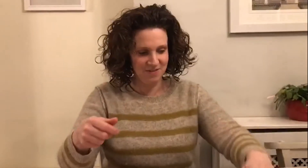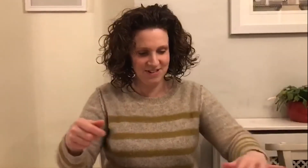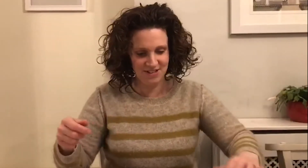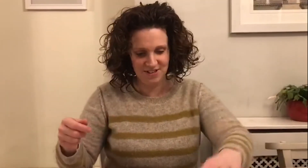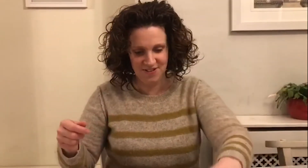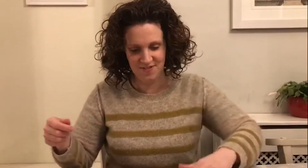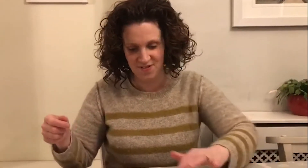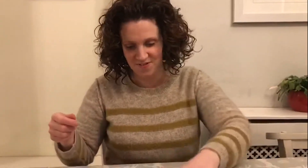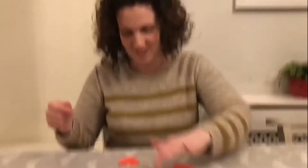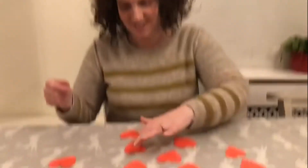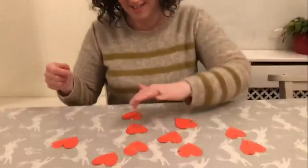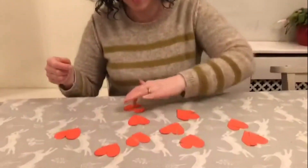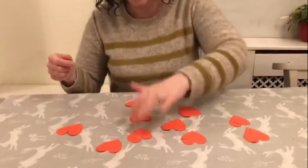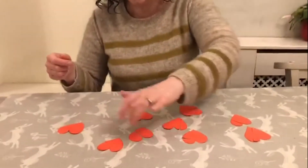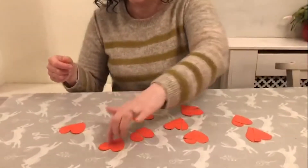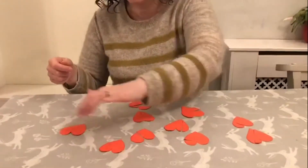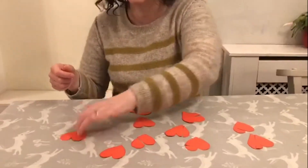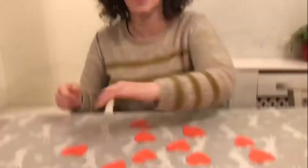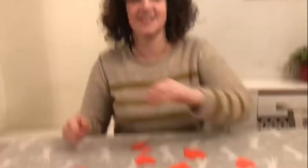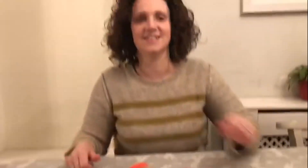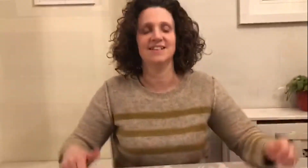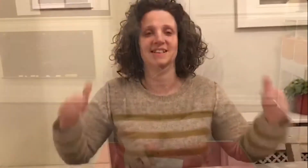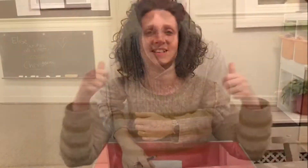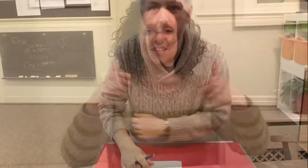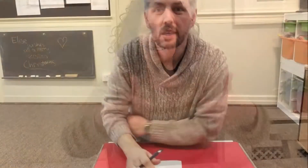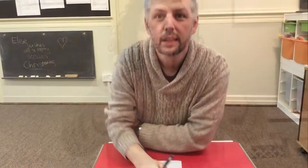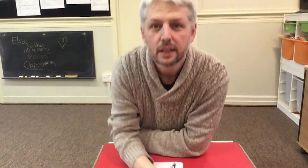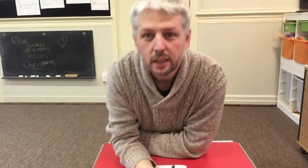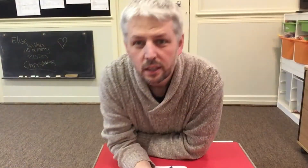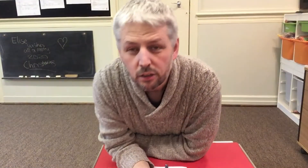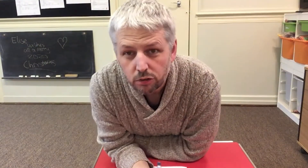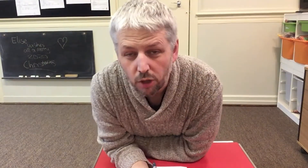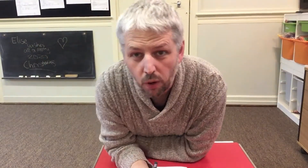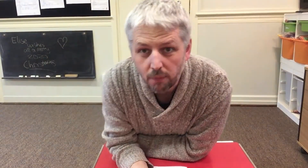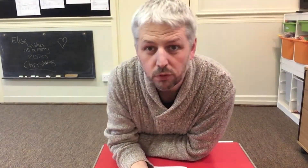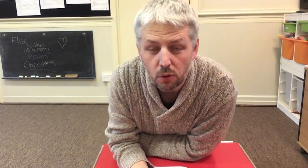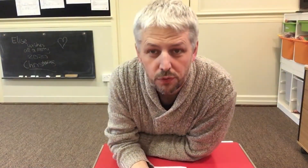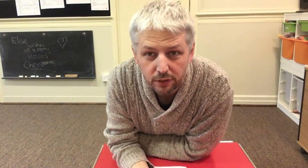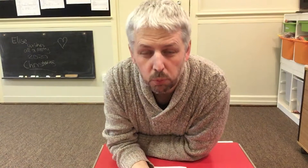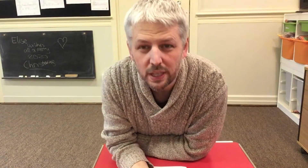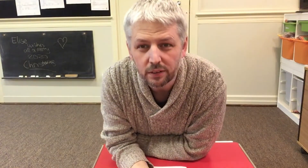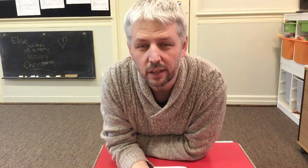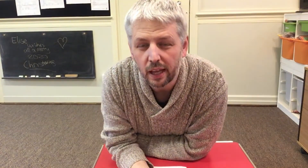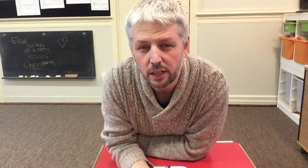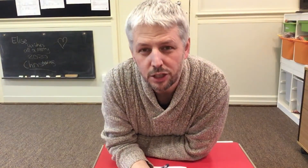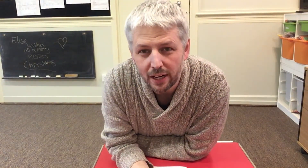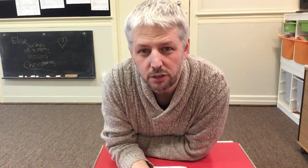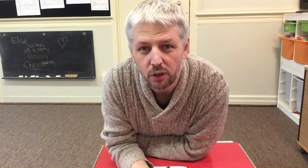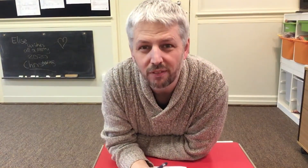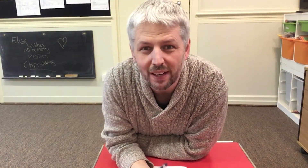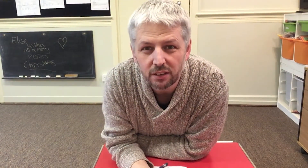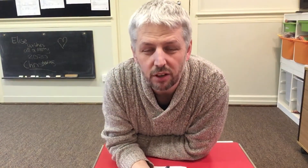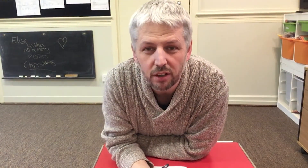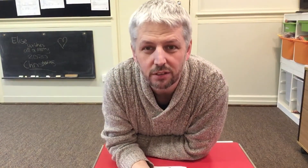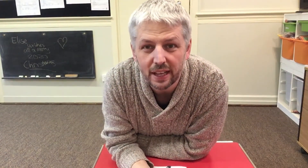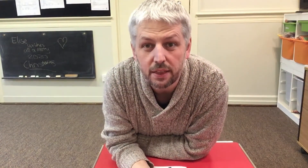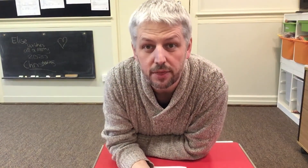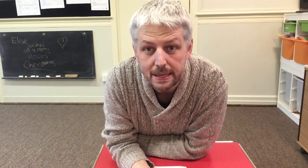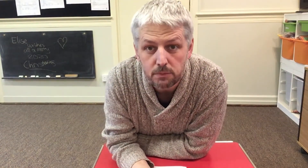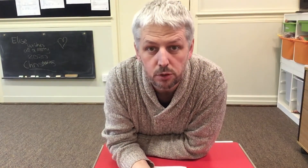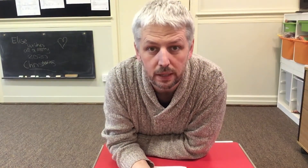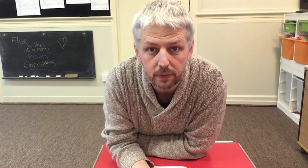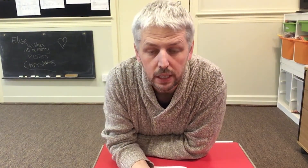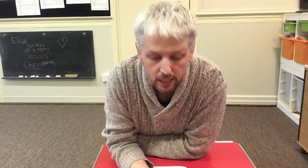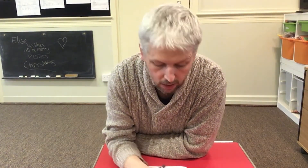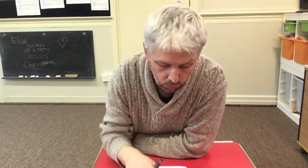Yay. 1, 2, 3, 4, 5, 6, 7, 8, 9, 10. So I'm told this week's challenge has got a Valentine's Day